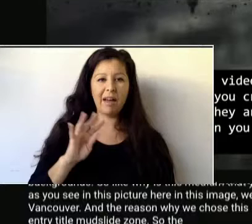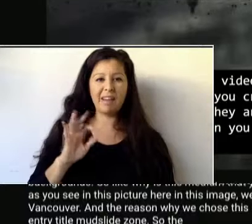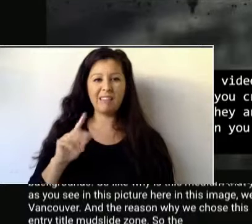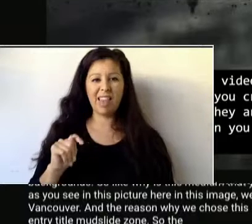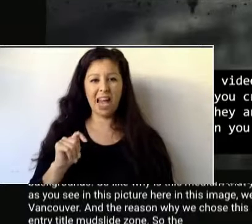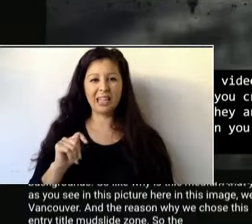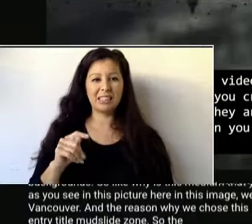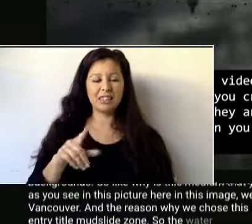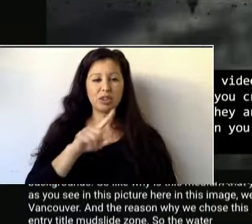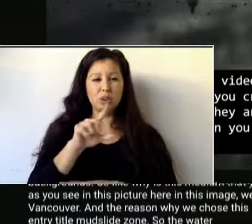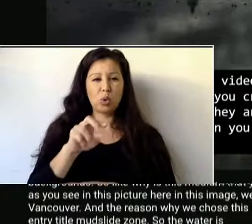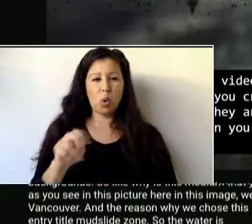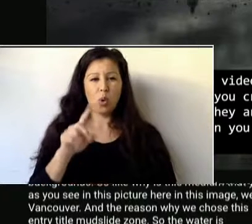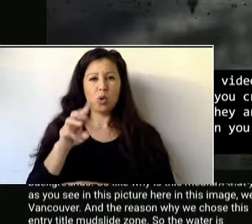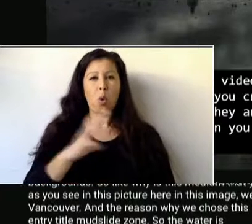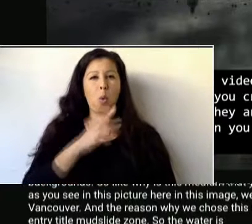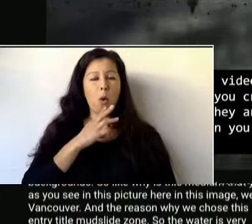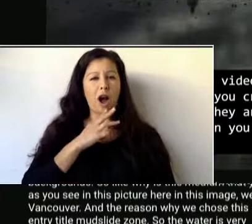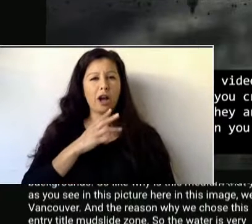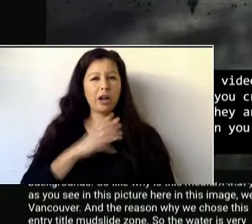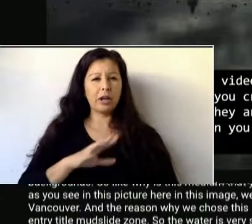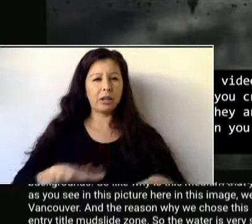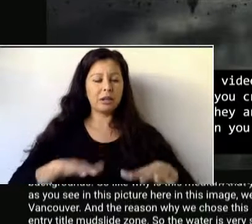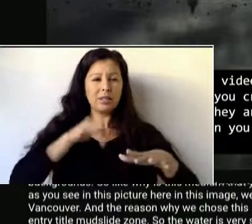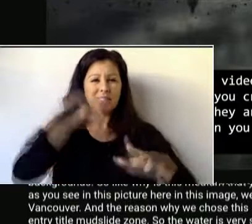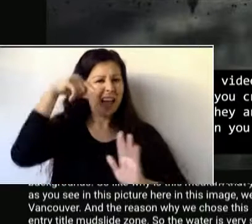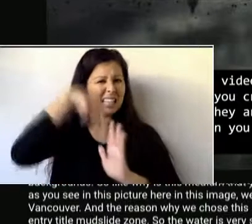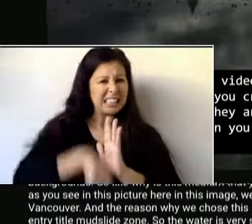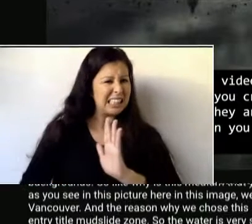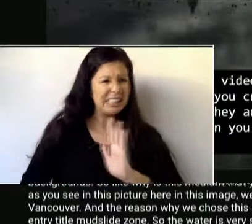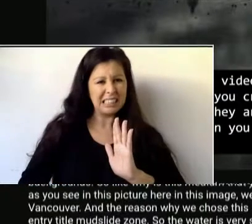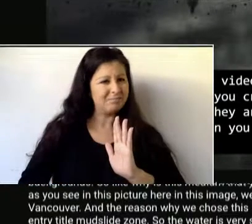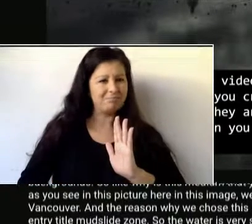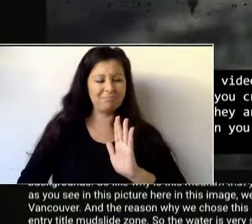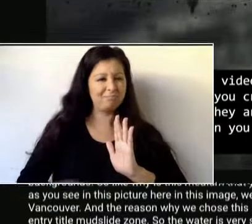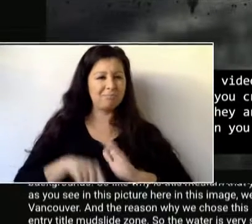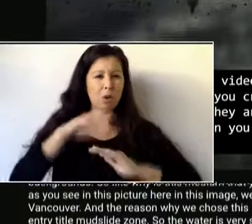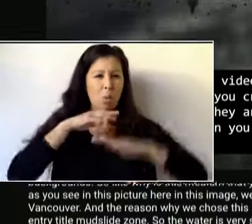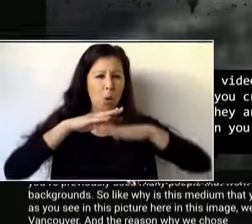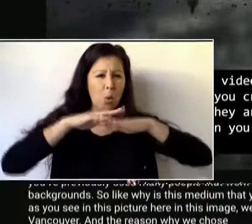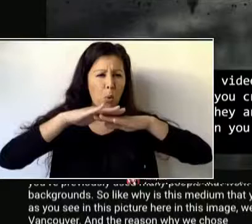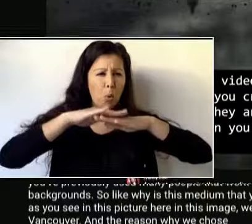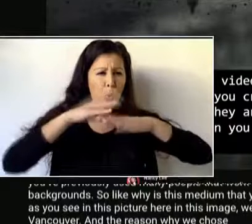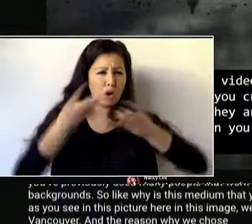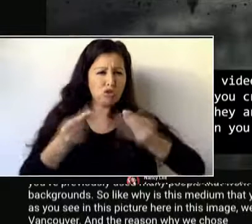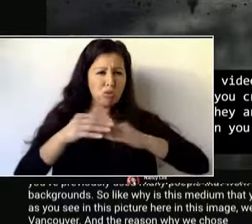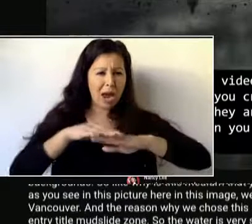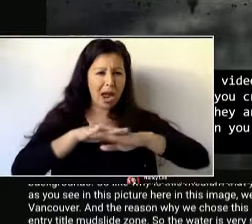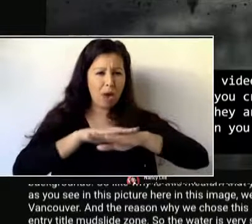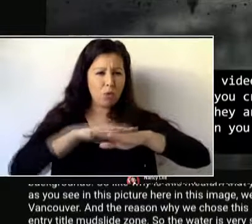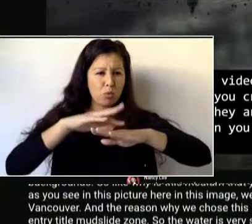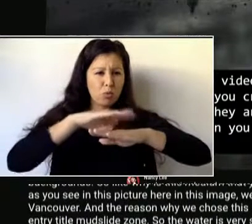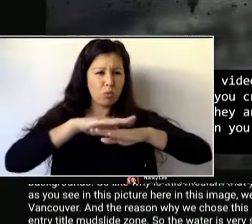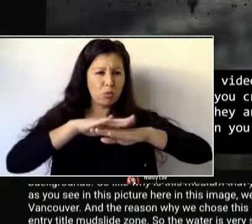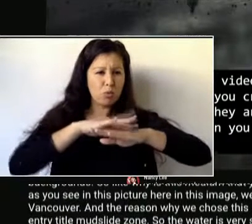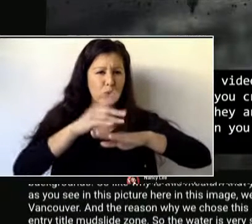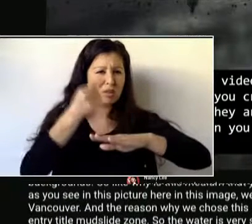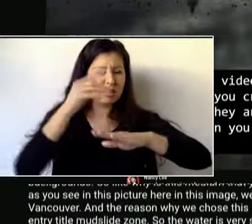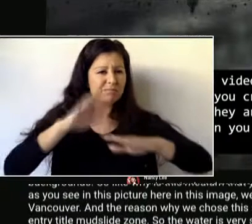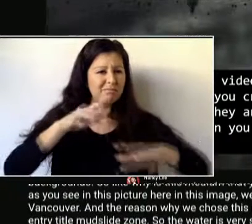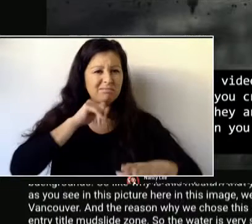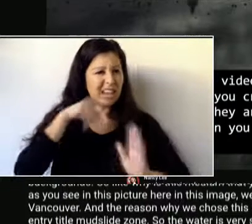water is very shallow at a certain time of the day, during certain times of the tidal chart. So that